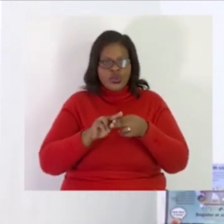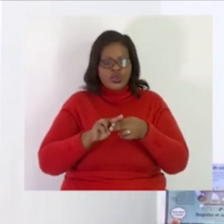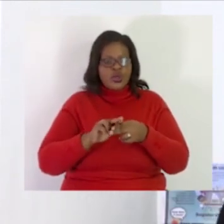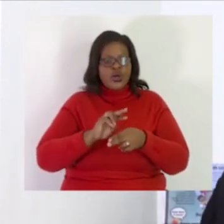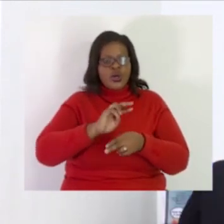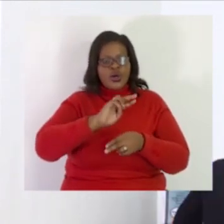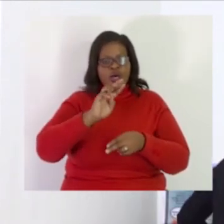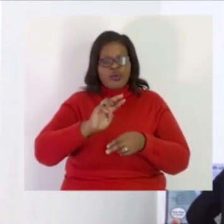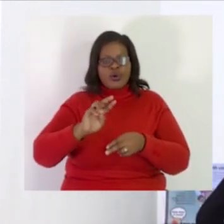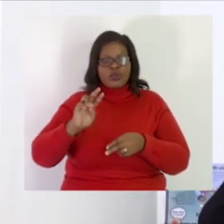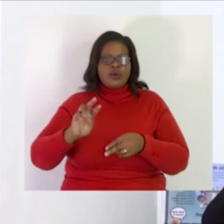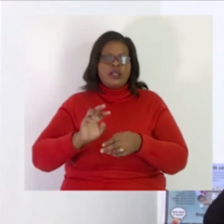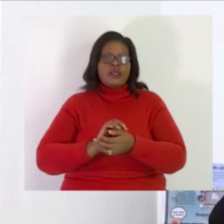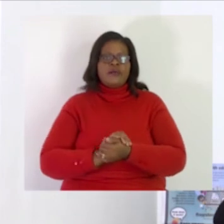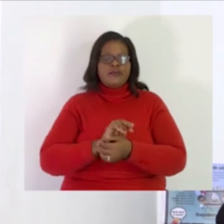example.